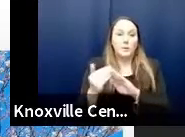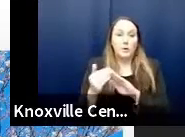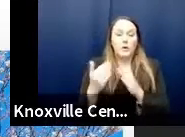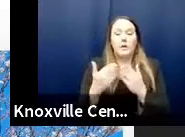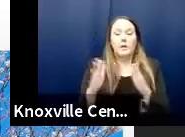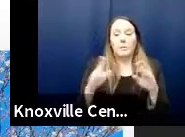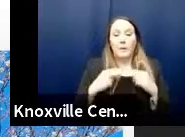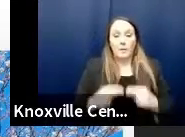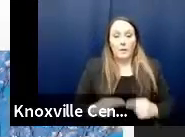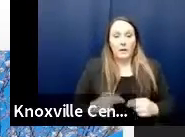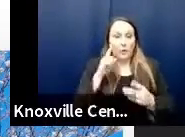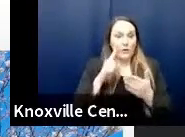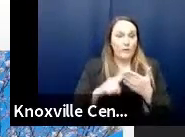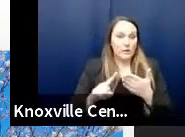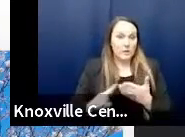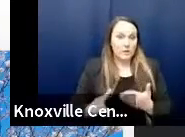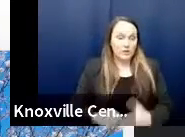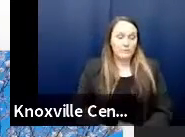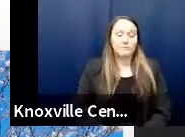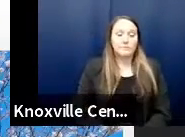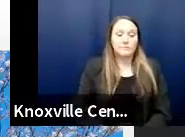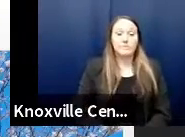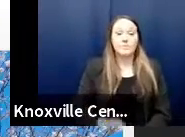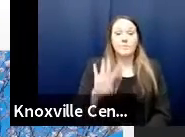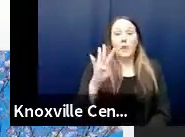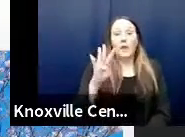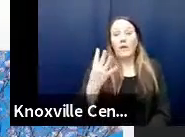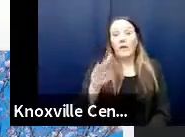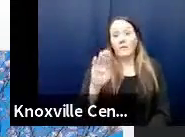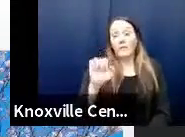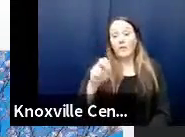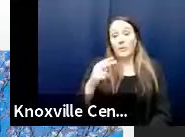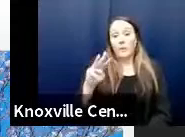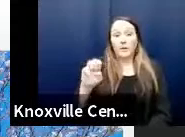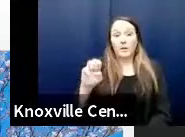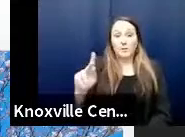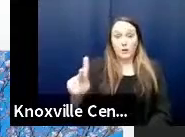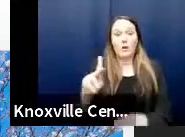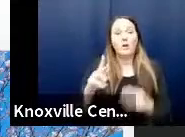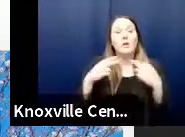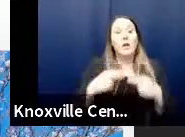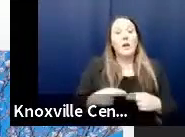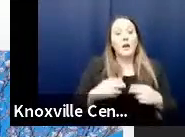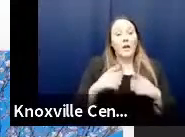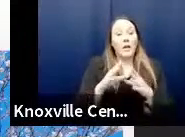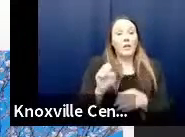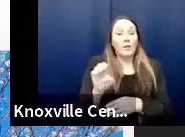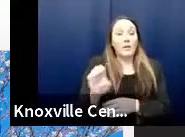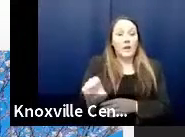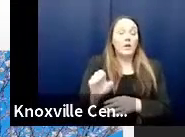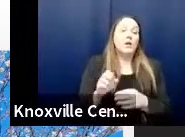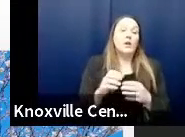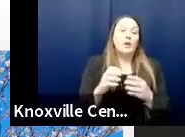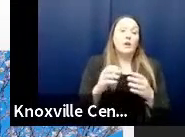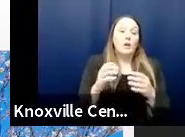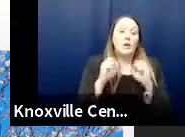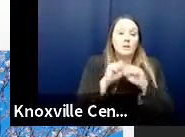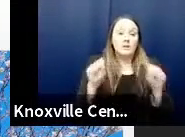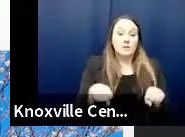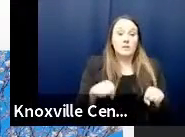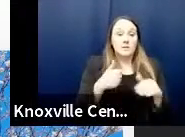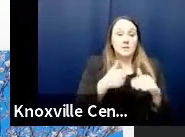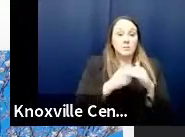health investigation. Our fourth benchmark, healthcare system capabilities remain within current and forecasted